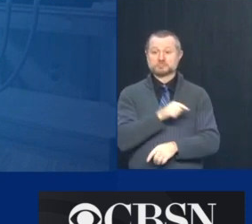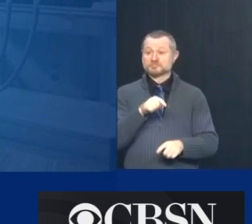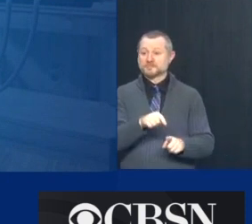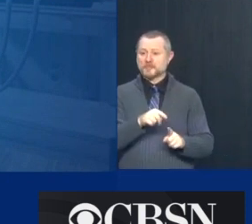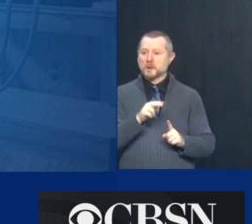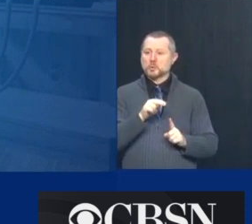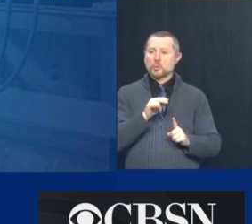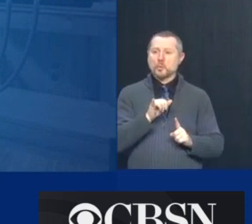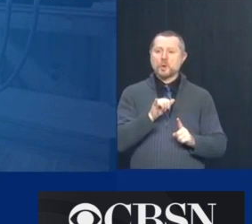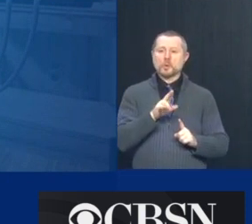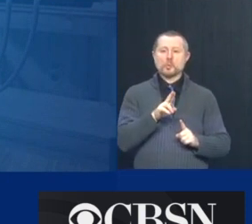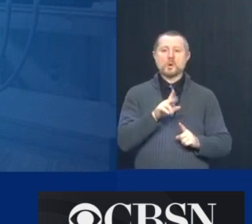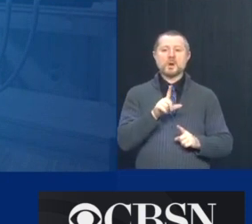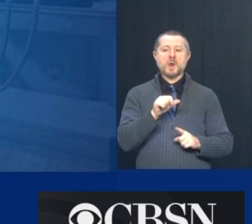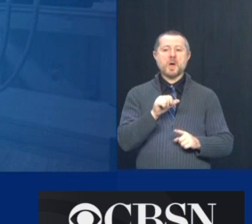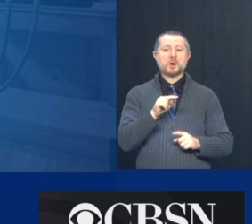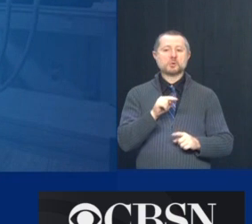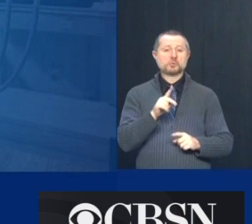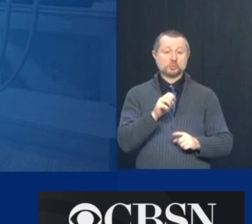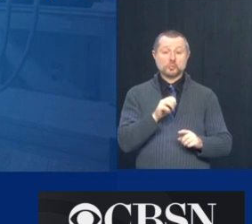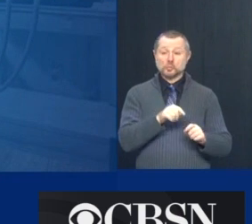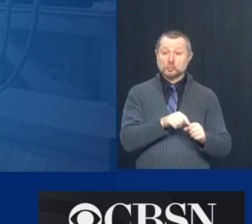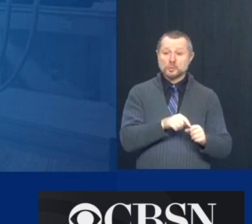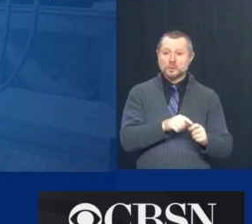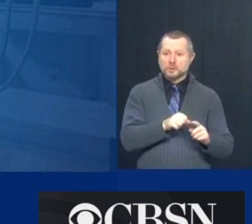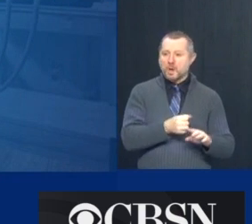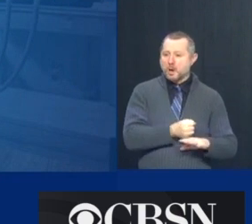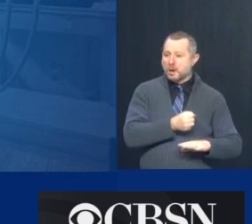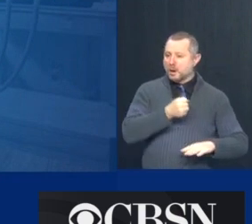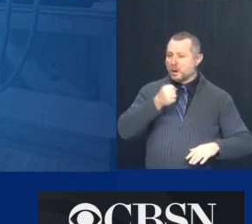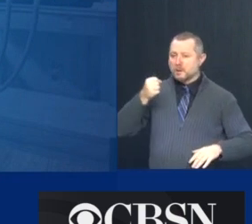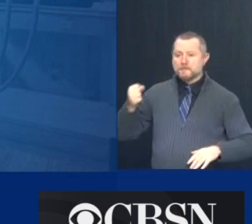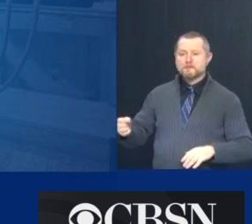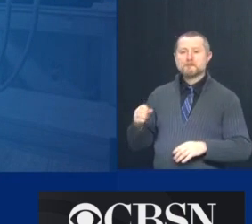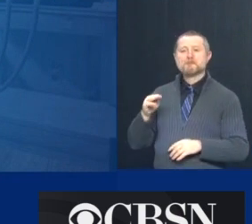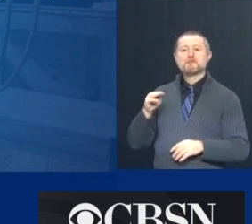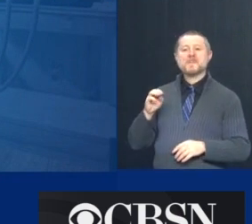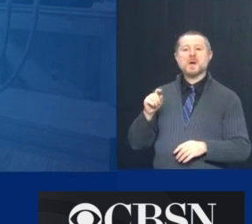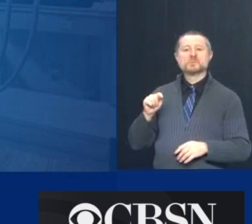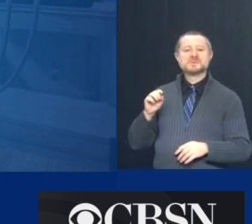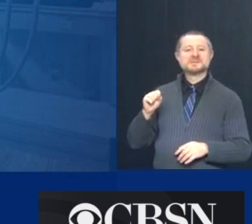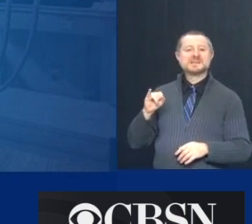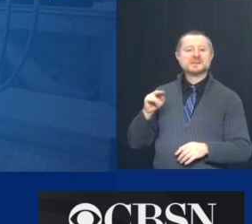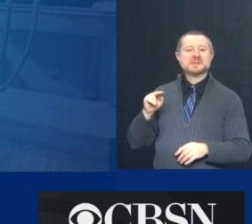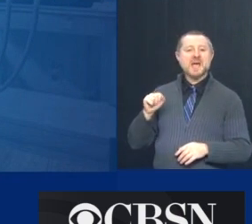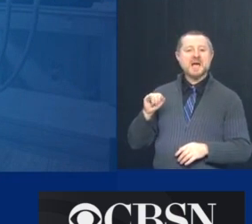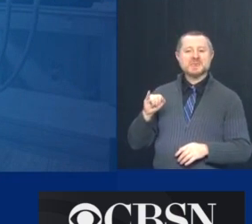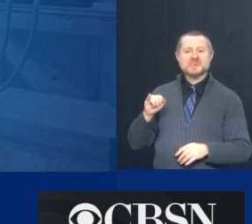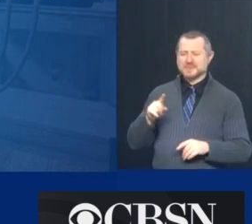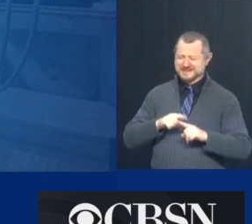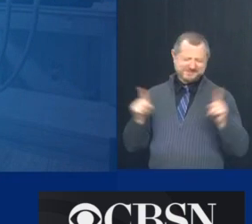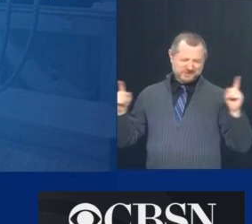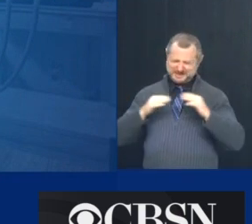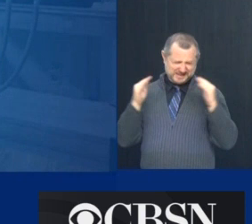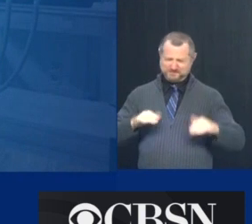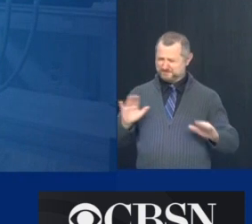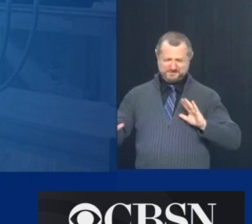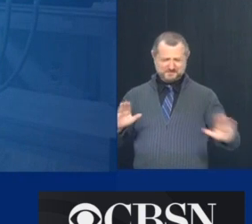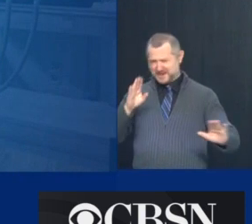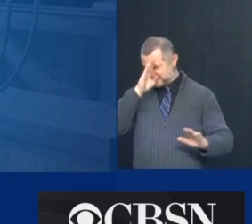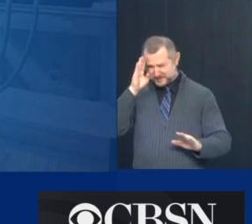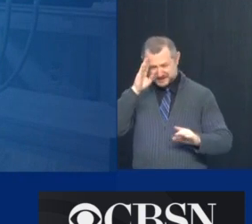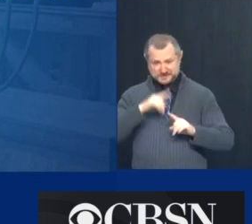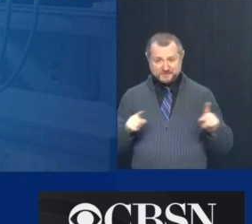to Mount Sinai. You move them among different systems. That's a different level of coordination with a different level